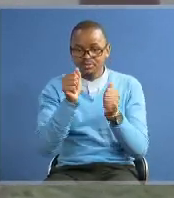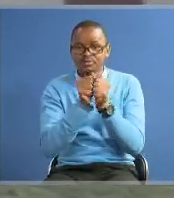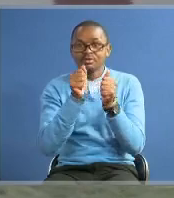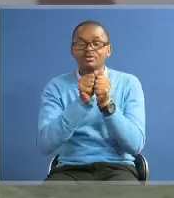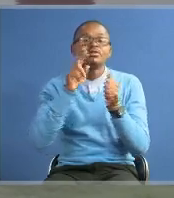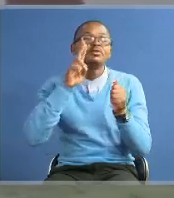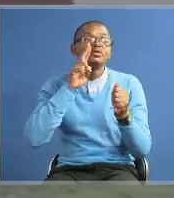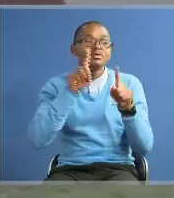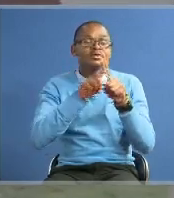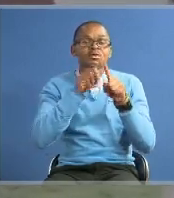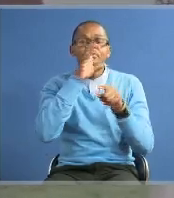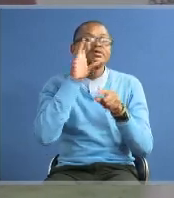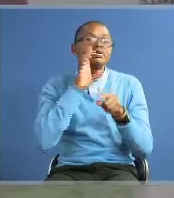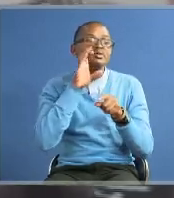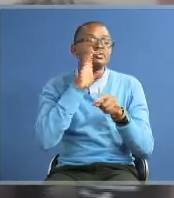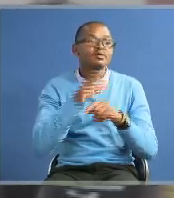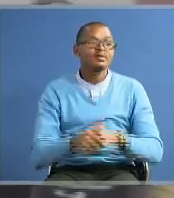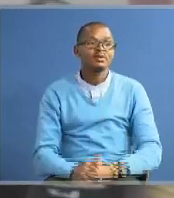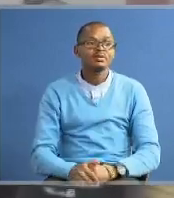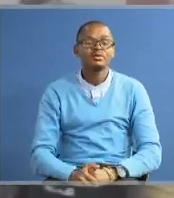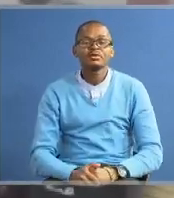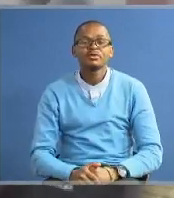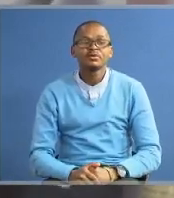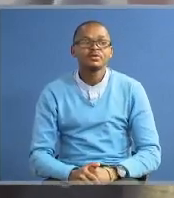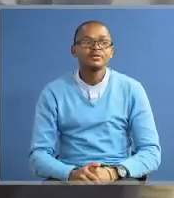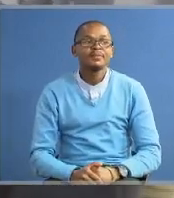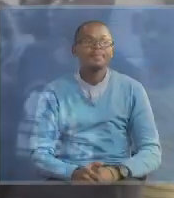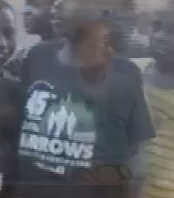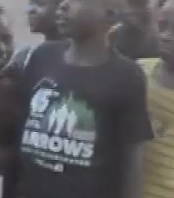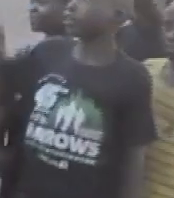his uncle and cousins.